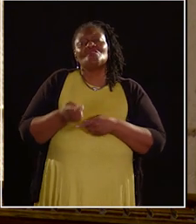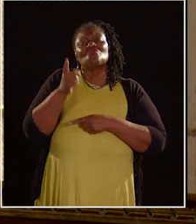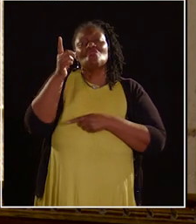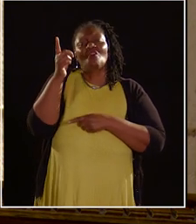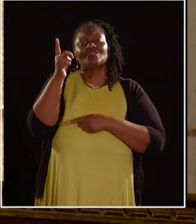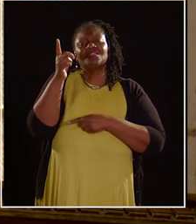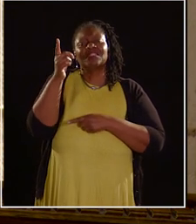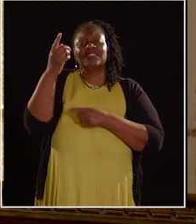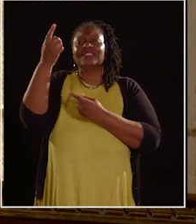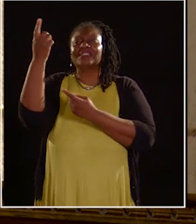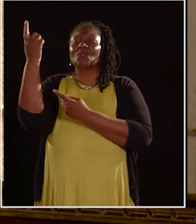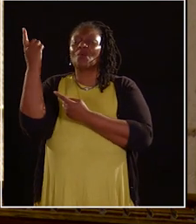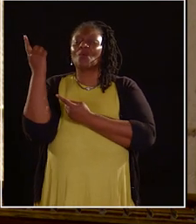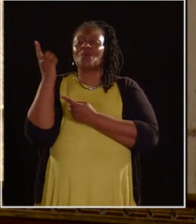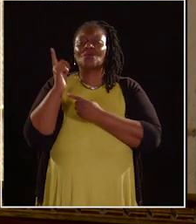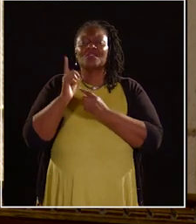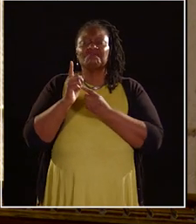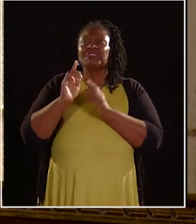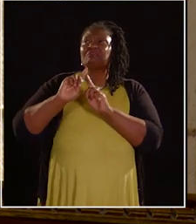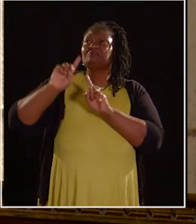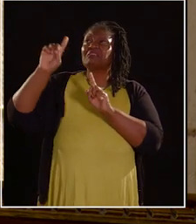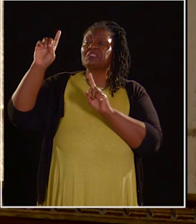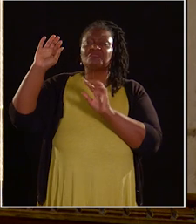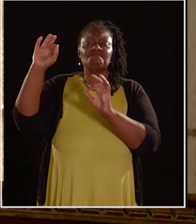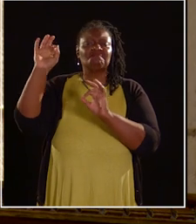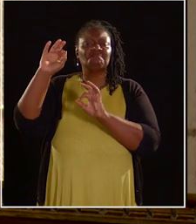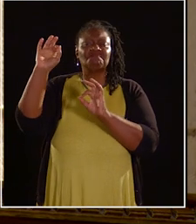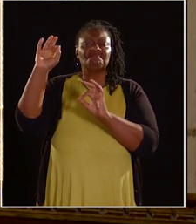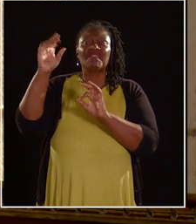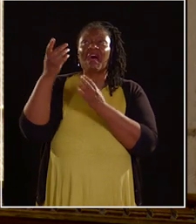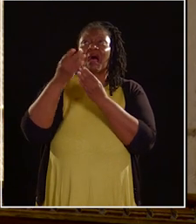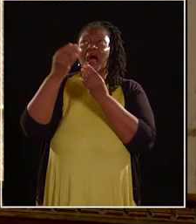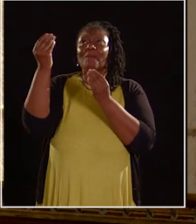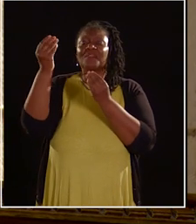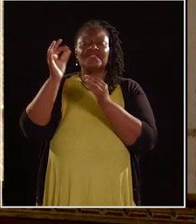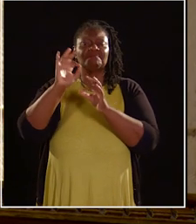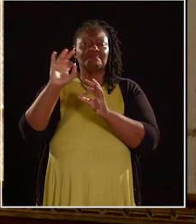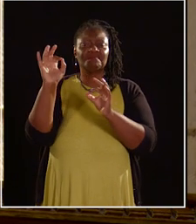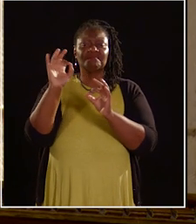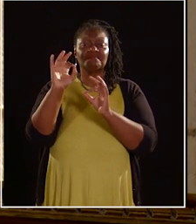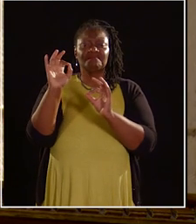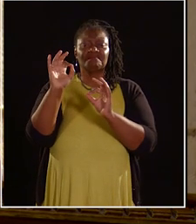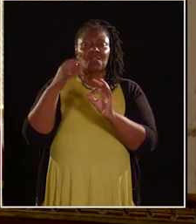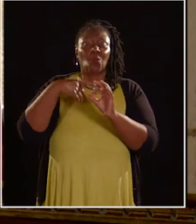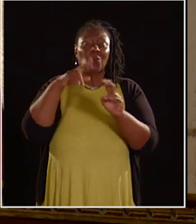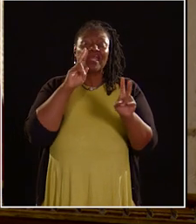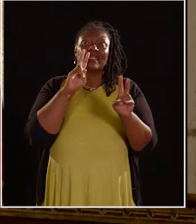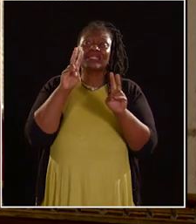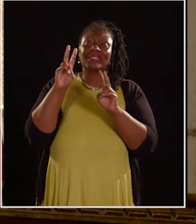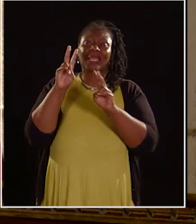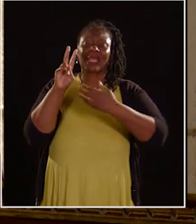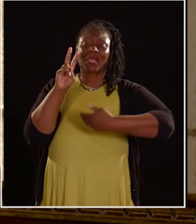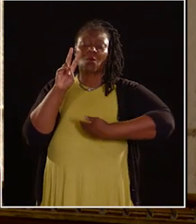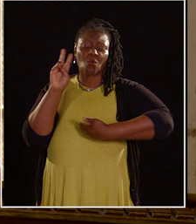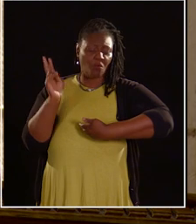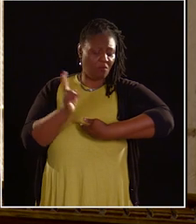God draws close, never distanced, never absent. As we see God in the